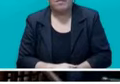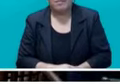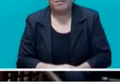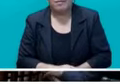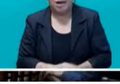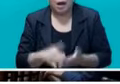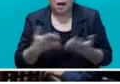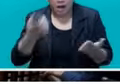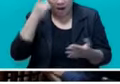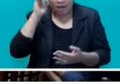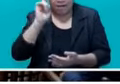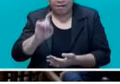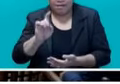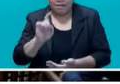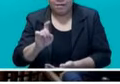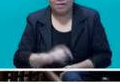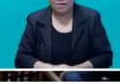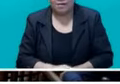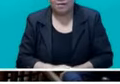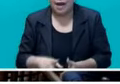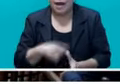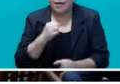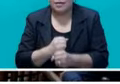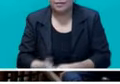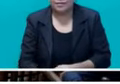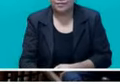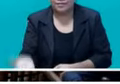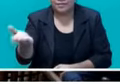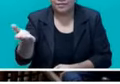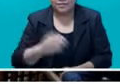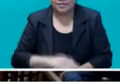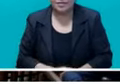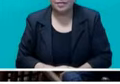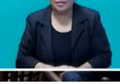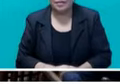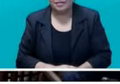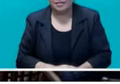I now call upon the Attorney General and